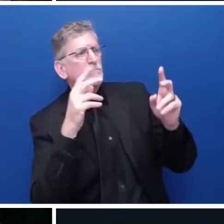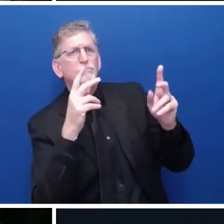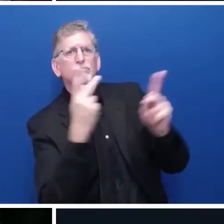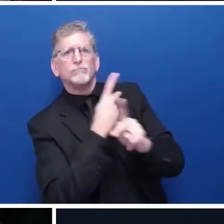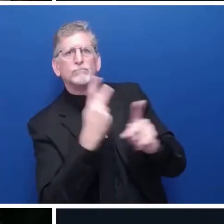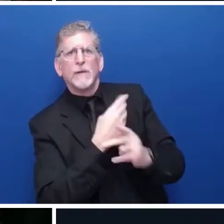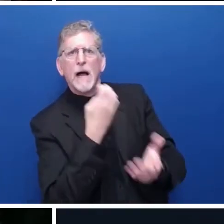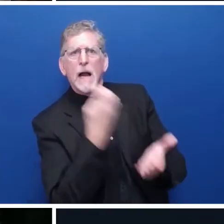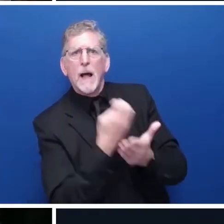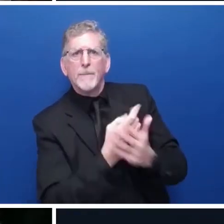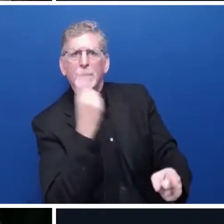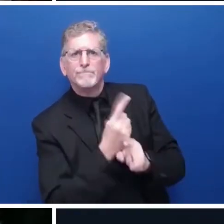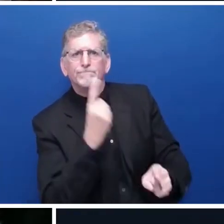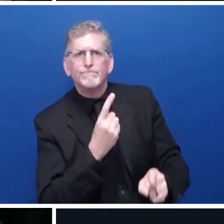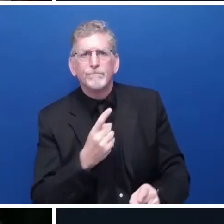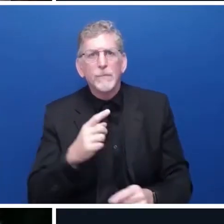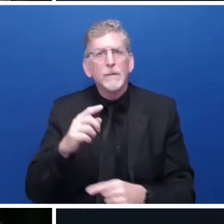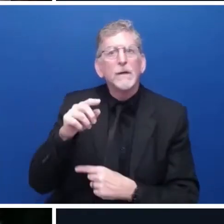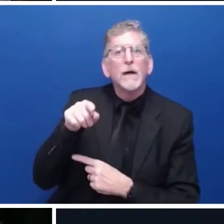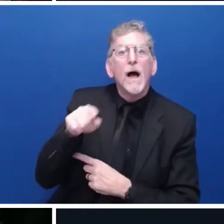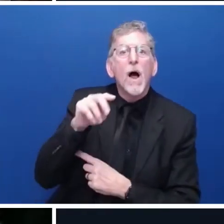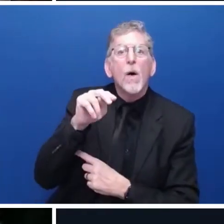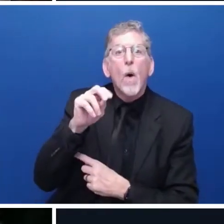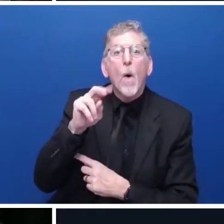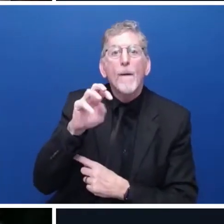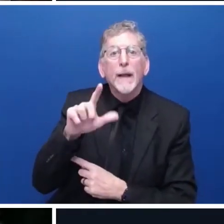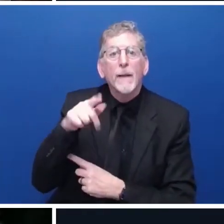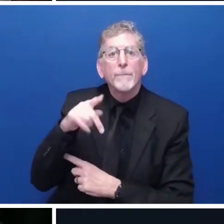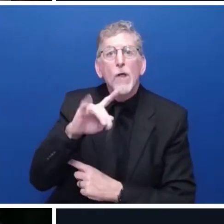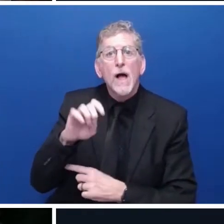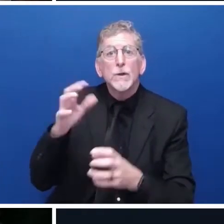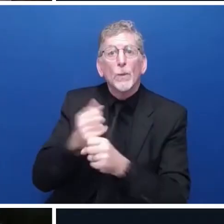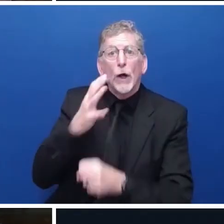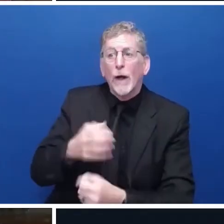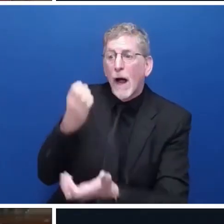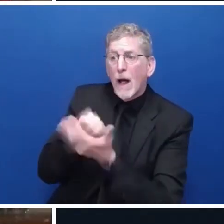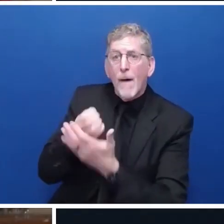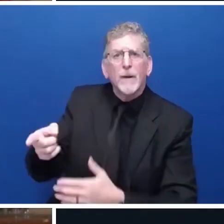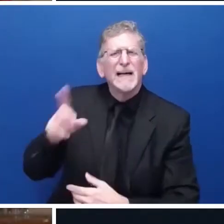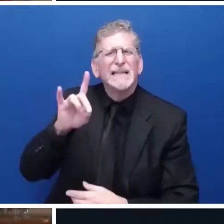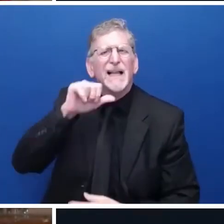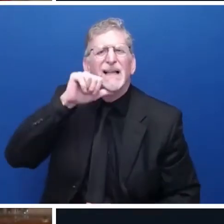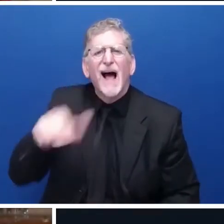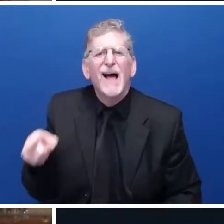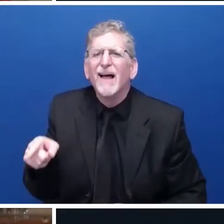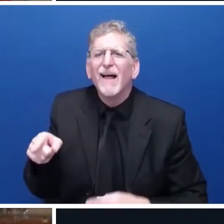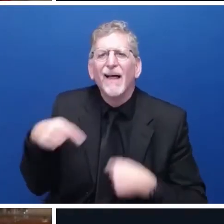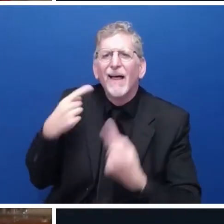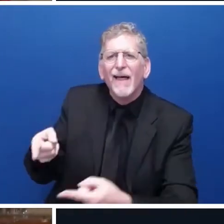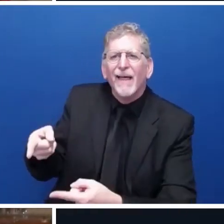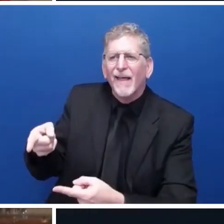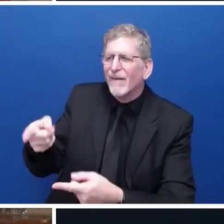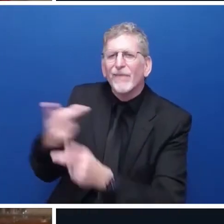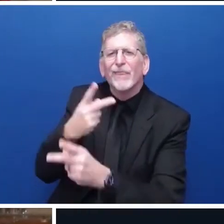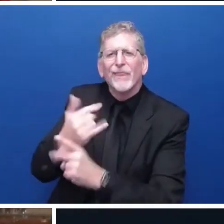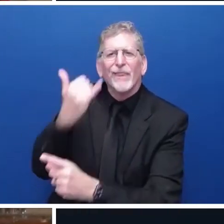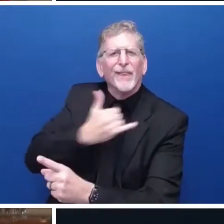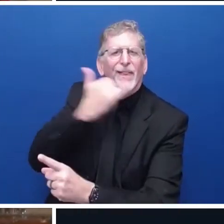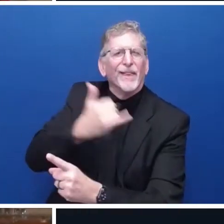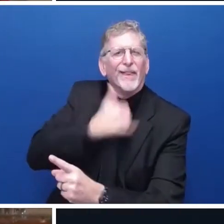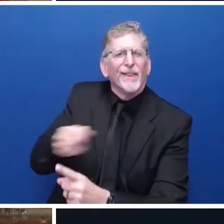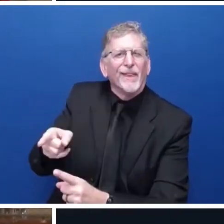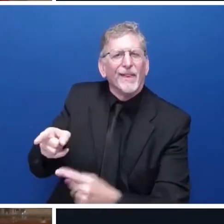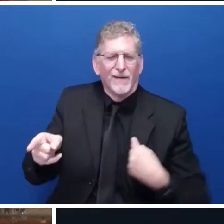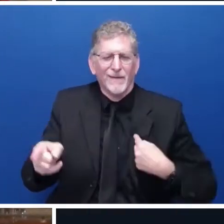wrong. And then just 4 days ago, an unfortunate ruling from the United States Supreme Court. It just came down. It came down.